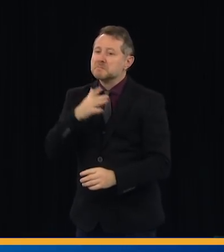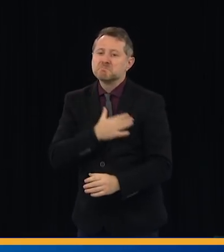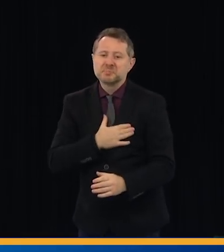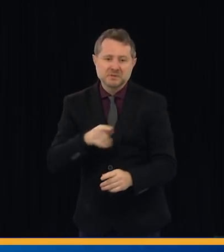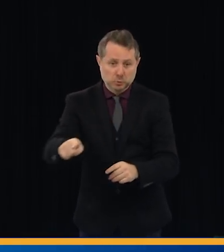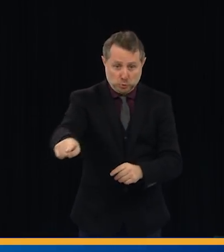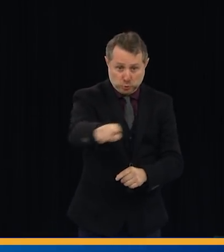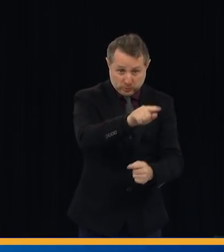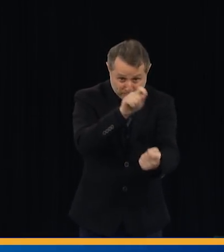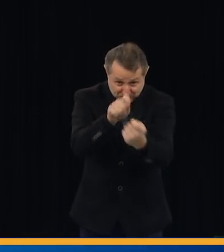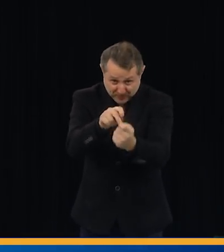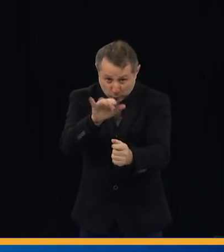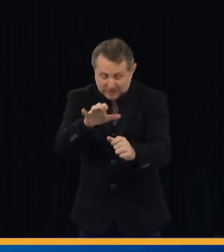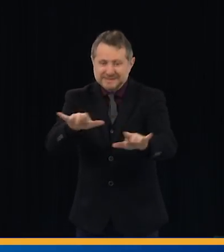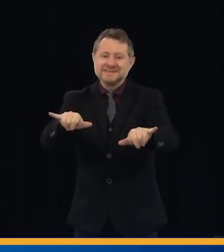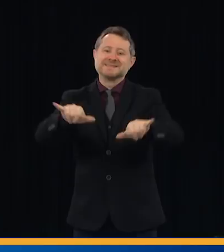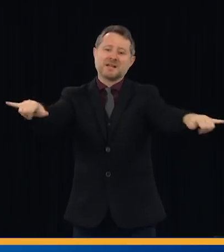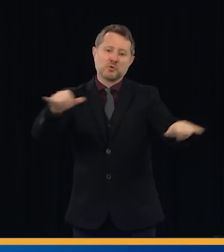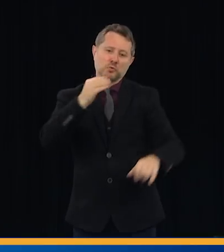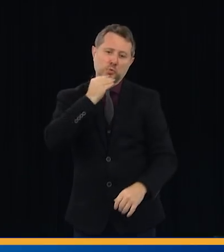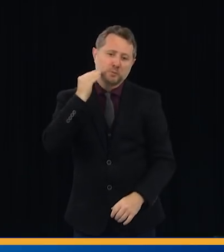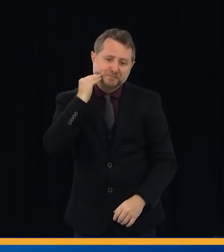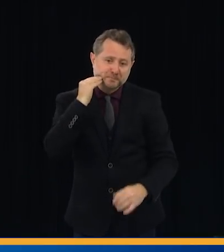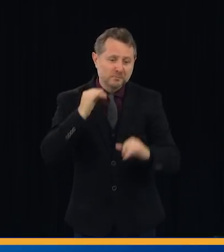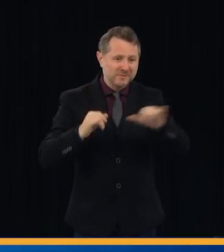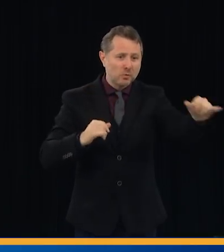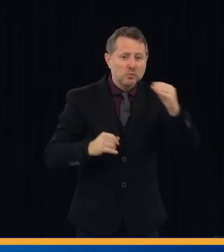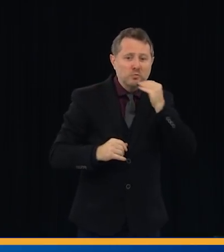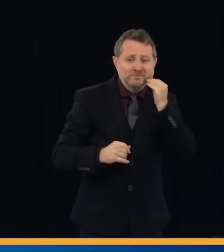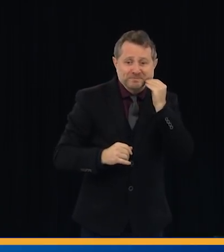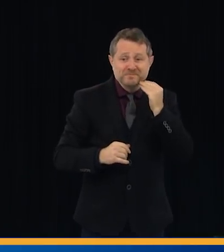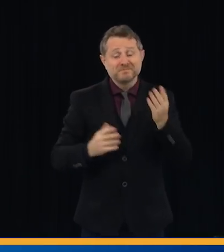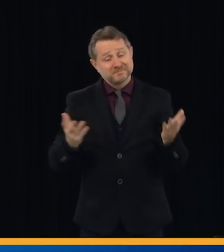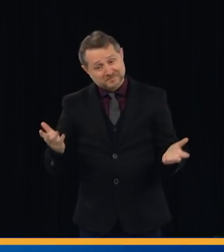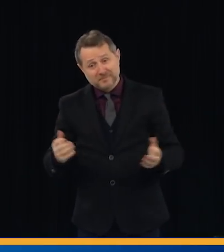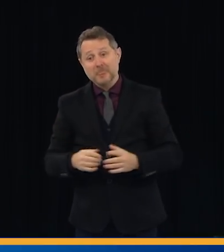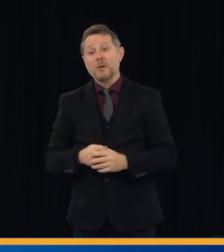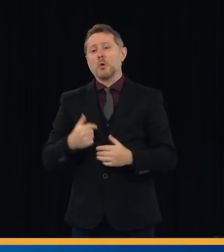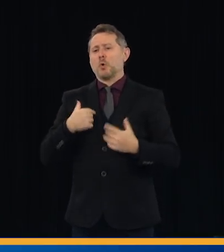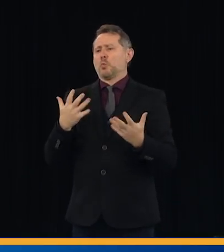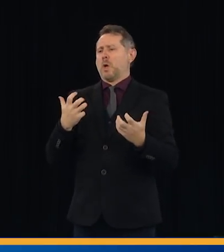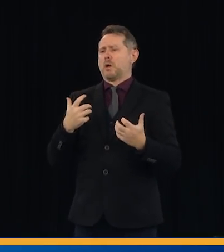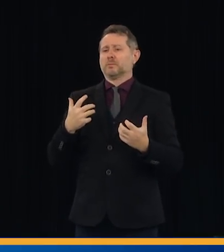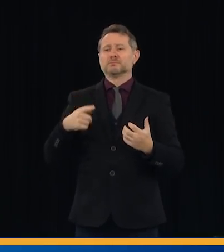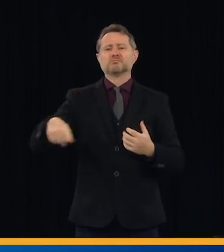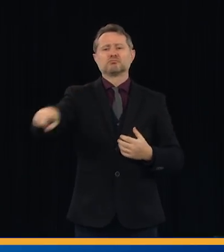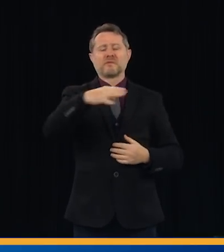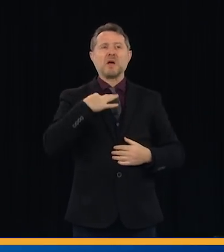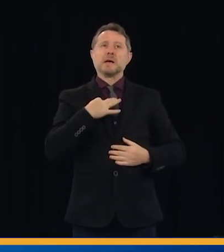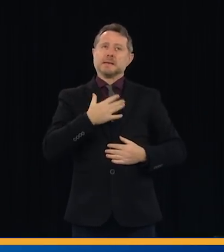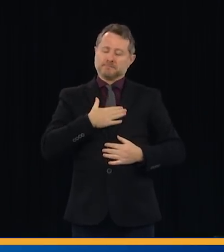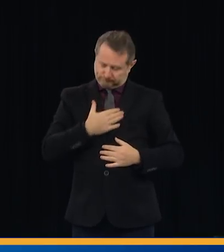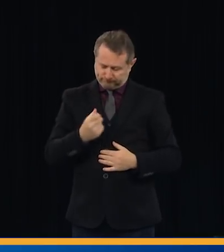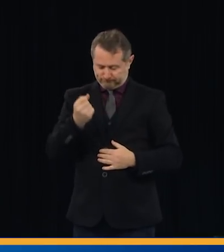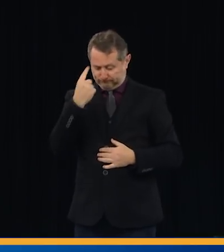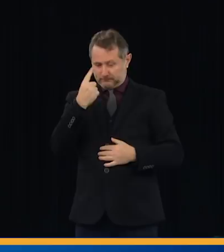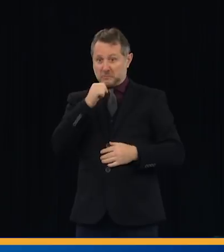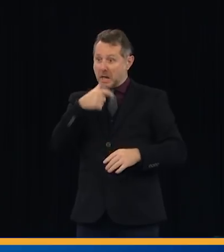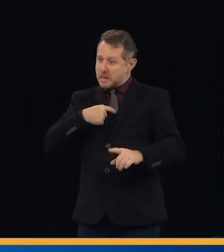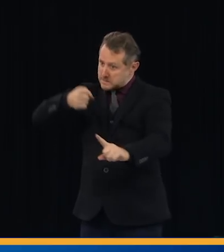seriously for yourself and for others, and let's do it on a voluntary basis. We're